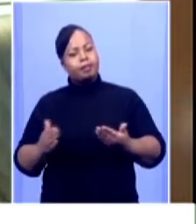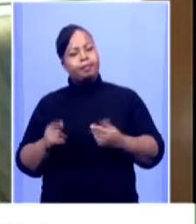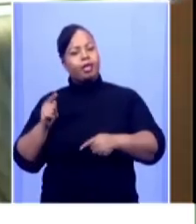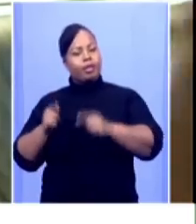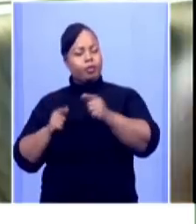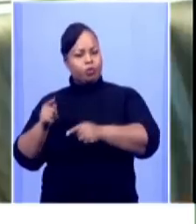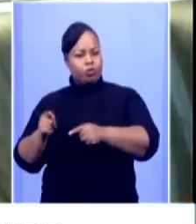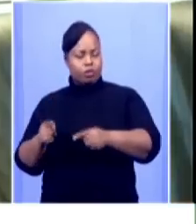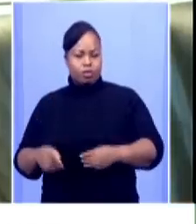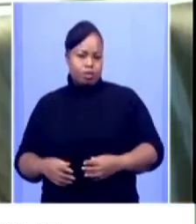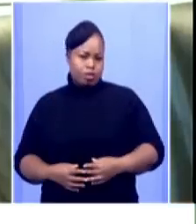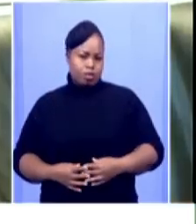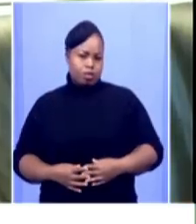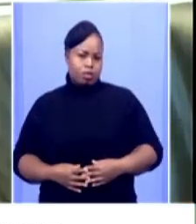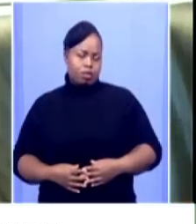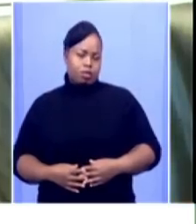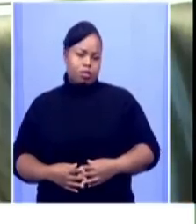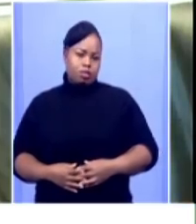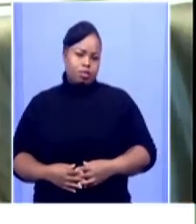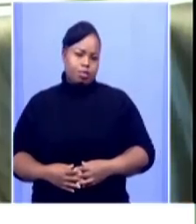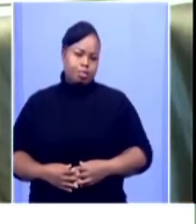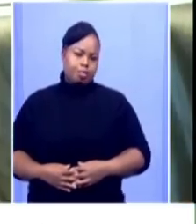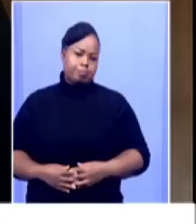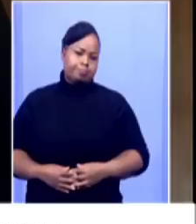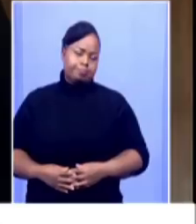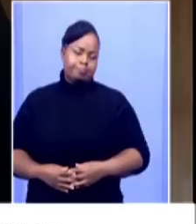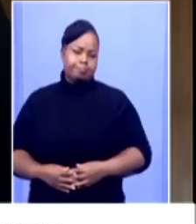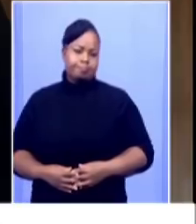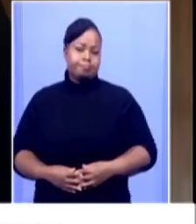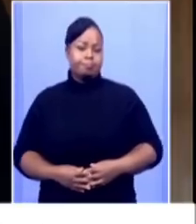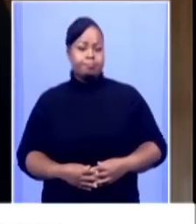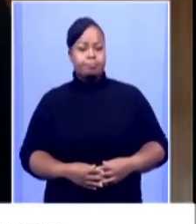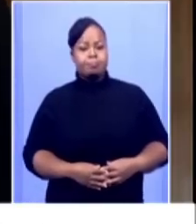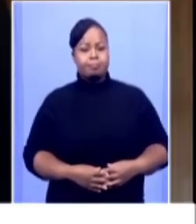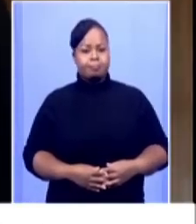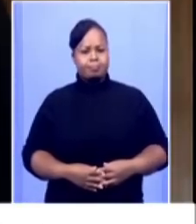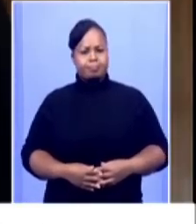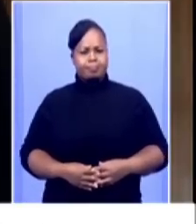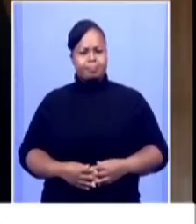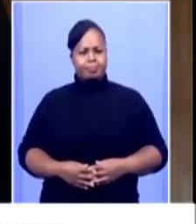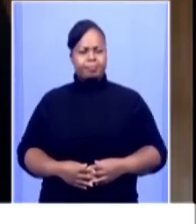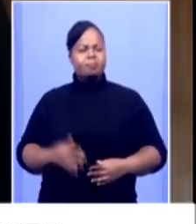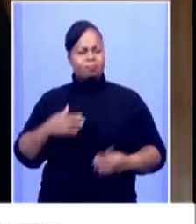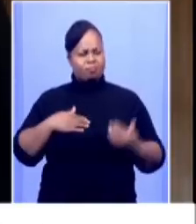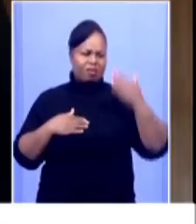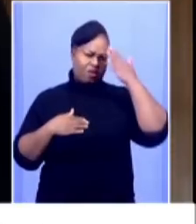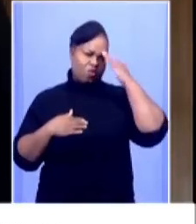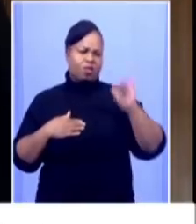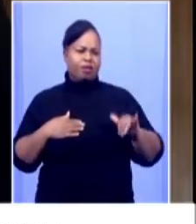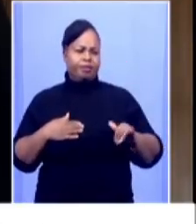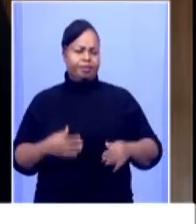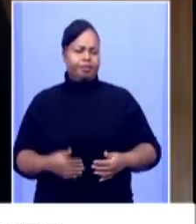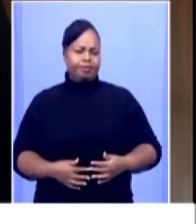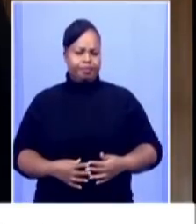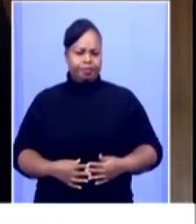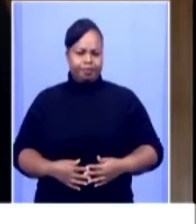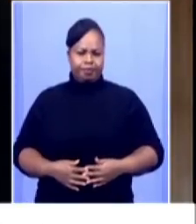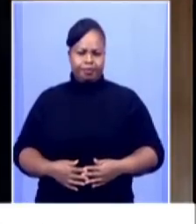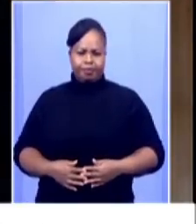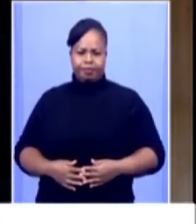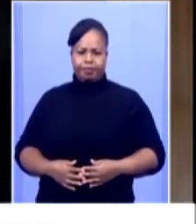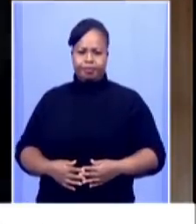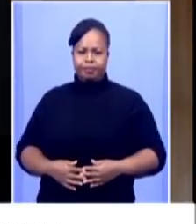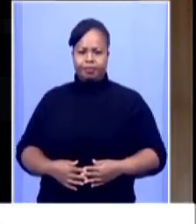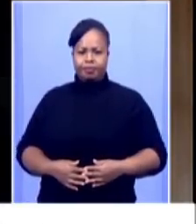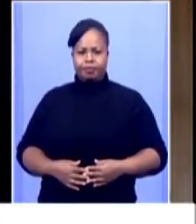before her ladyship, That's, I'm aware of that, yes. and